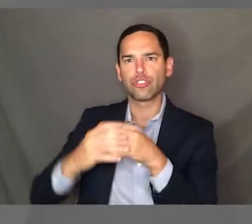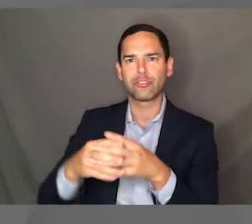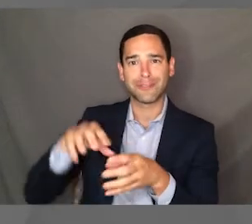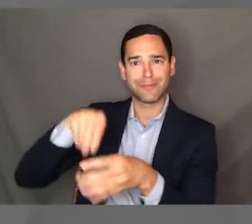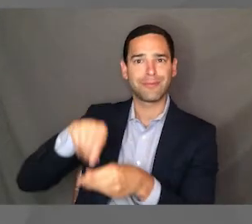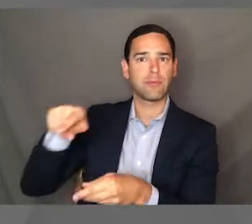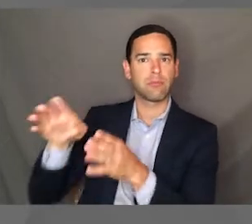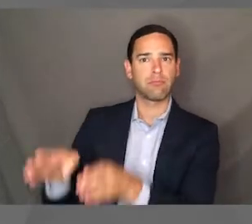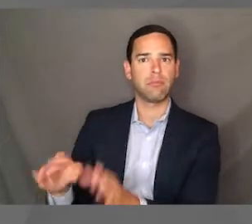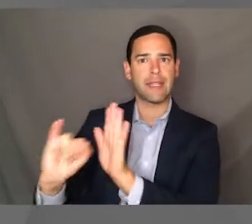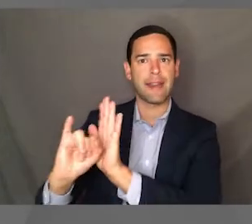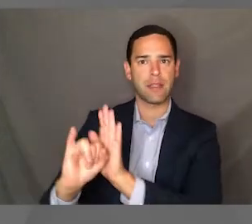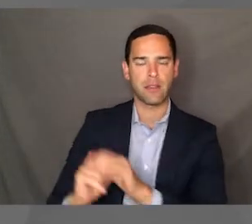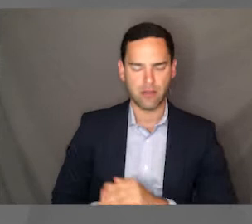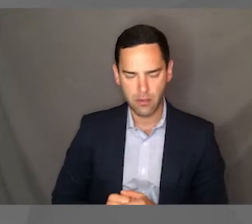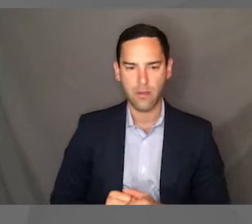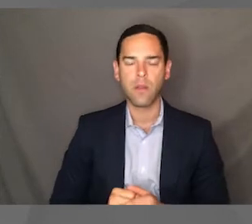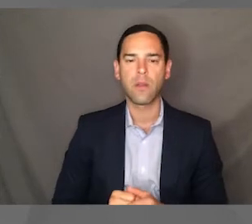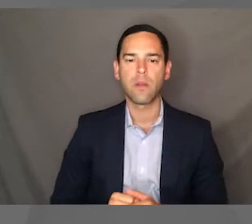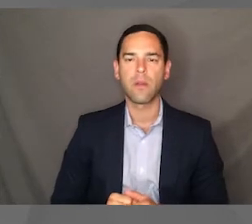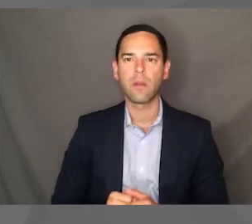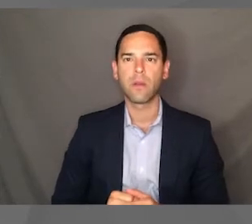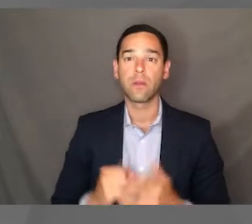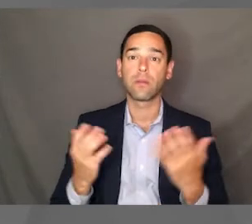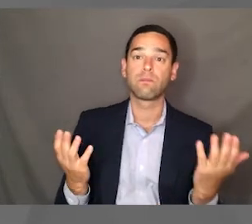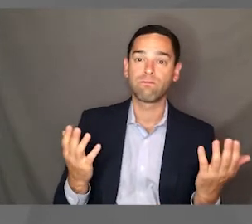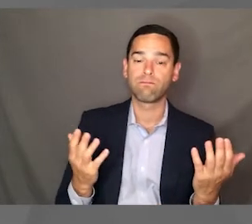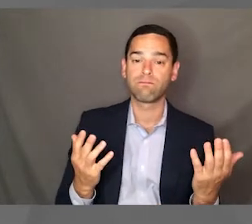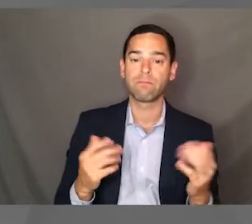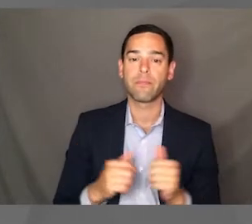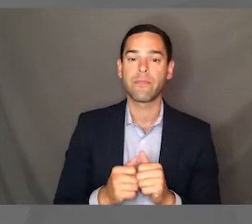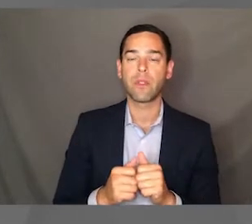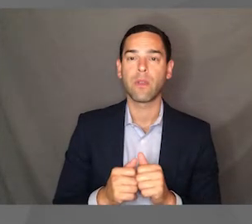understanding how to refer to a person, such as